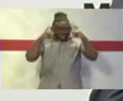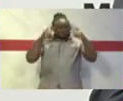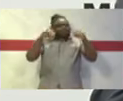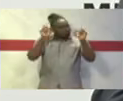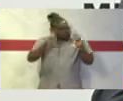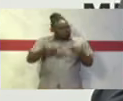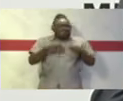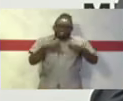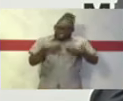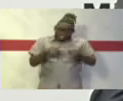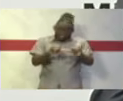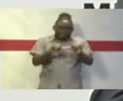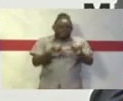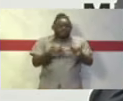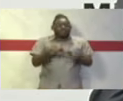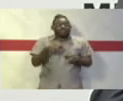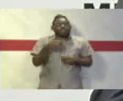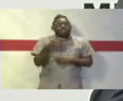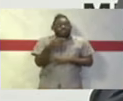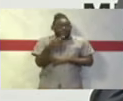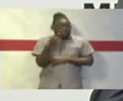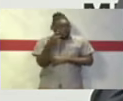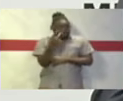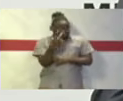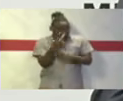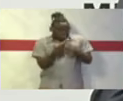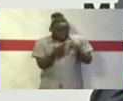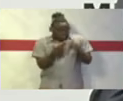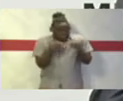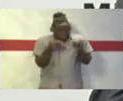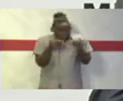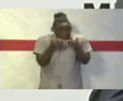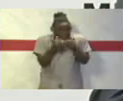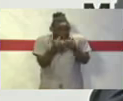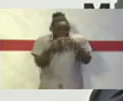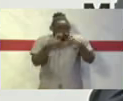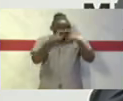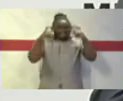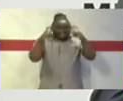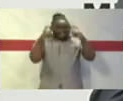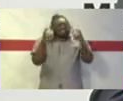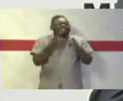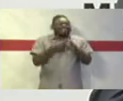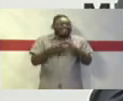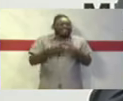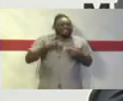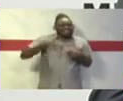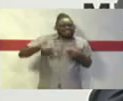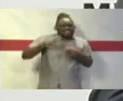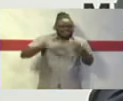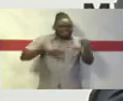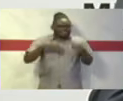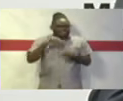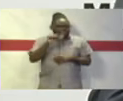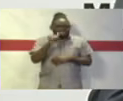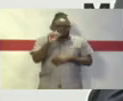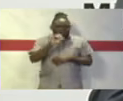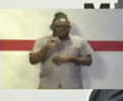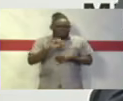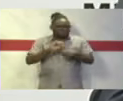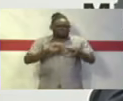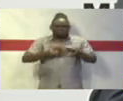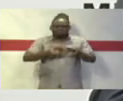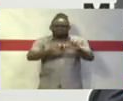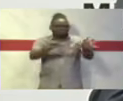distance apart and they're both wearing their mask, your chance of transmitting is less than 10% from one individual to the next. It forms part and parcel